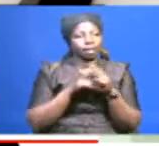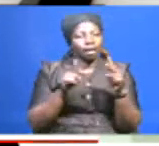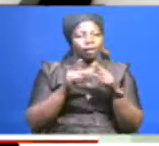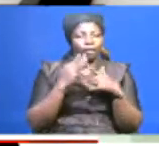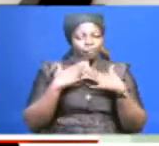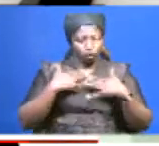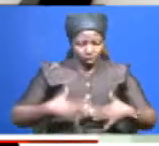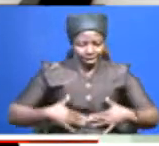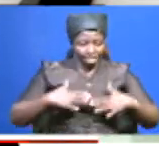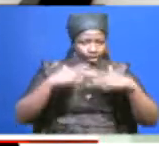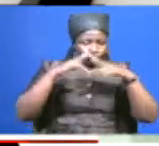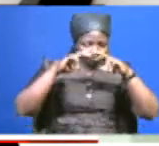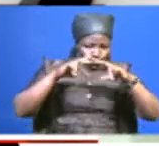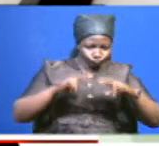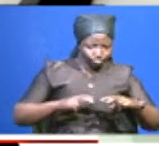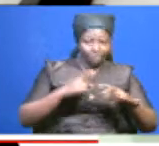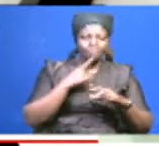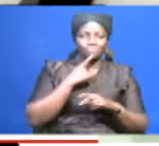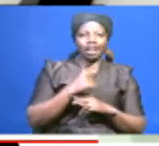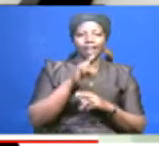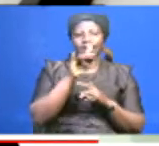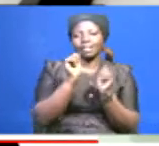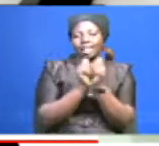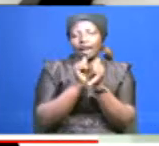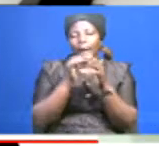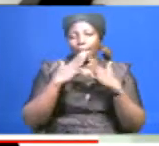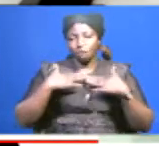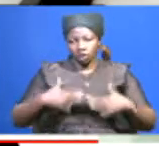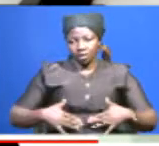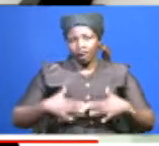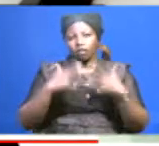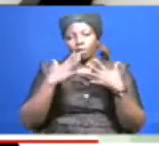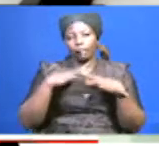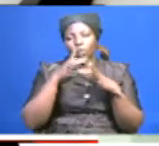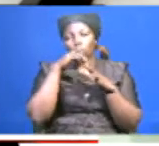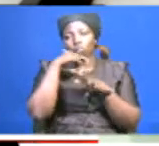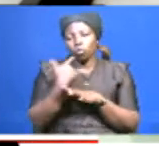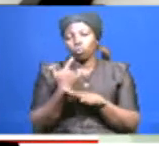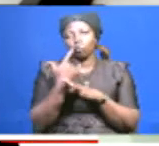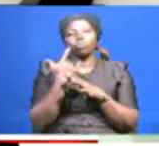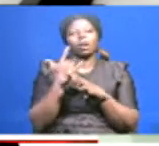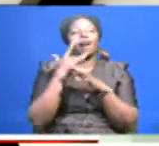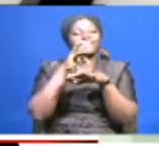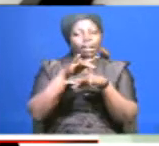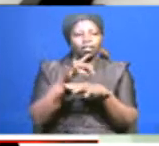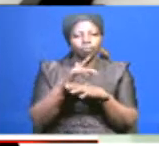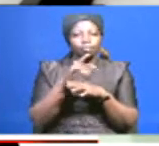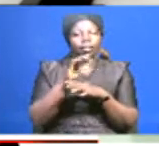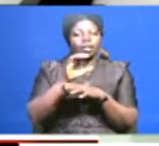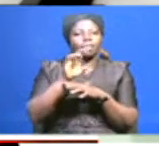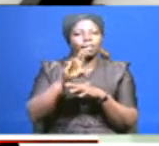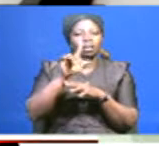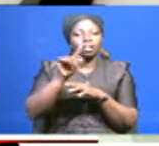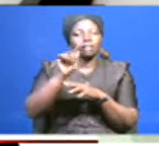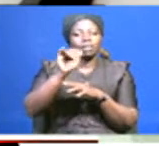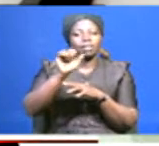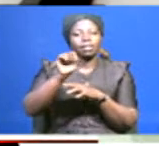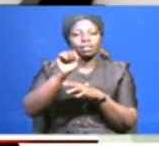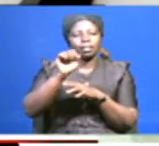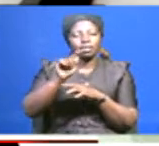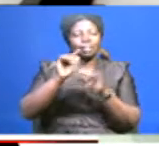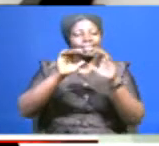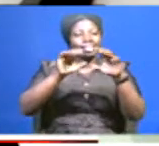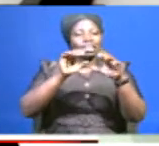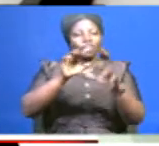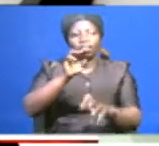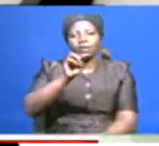the 110 bodies of the victims of controversial Pastor Paul Mackenzie's cultist teachings. Kindiki said it